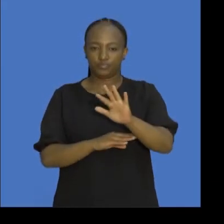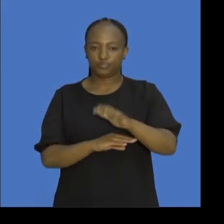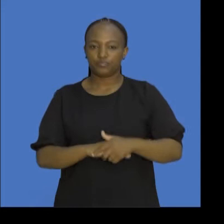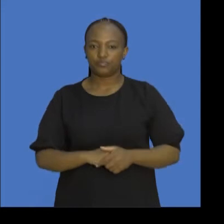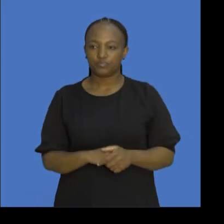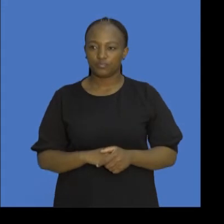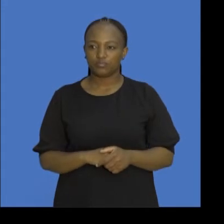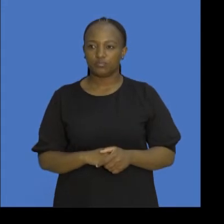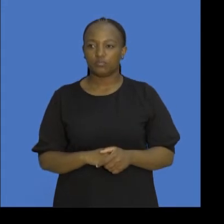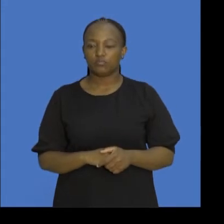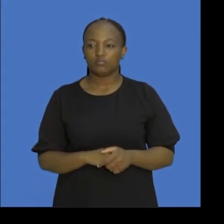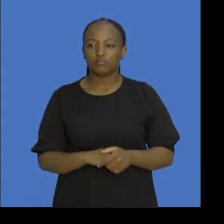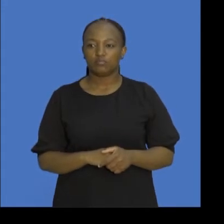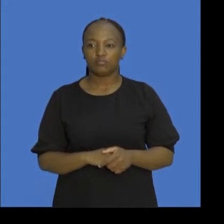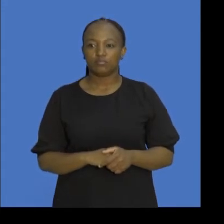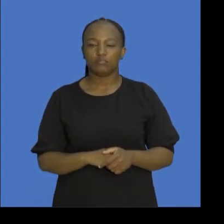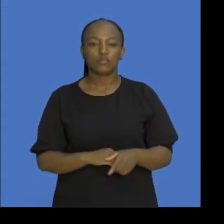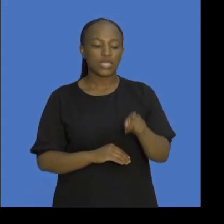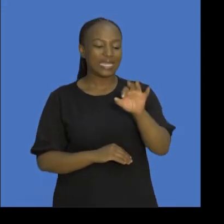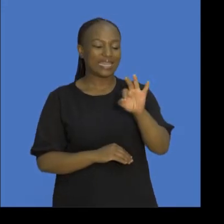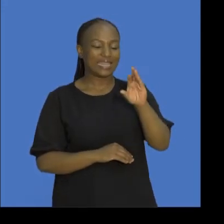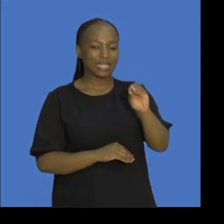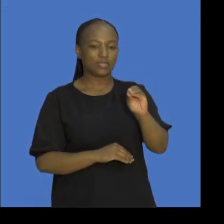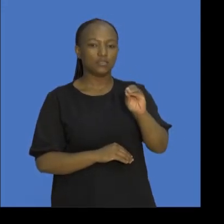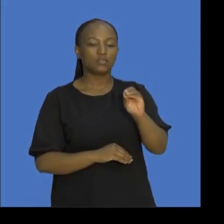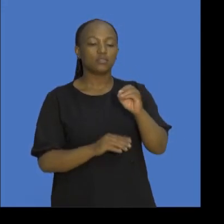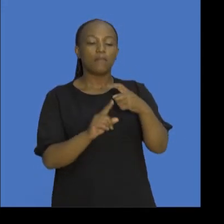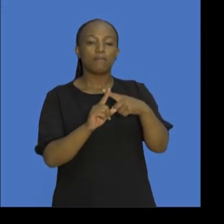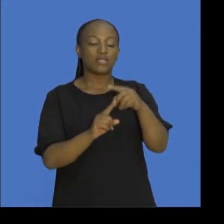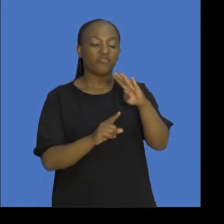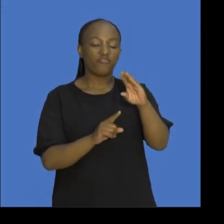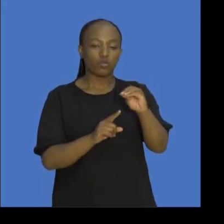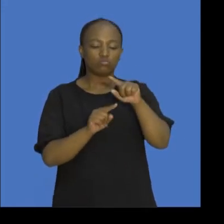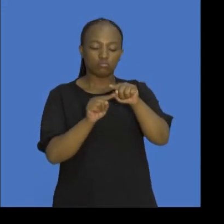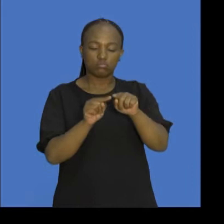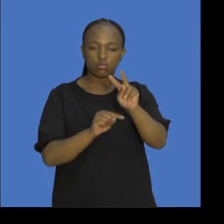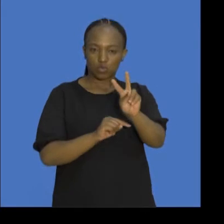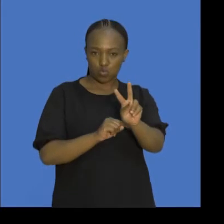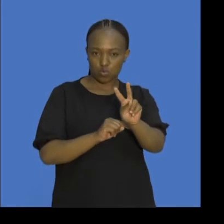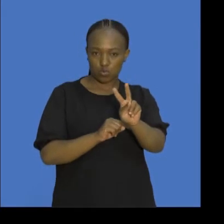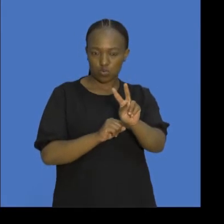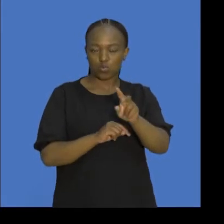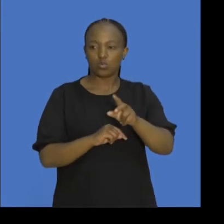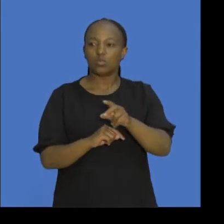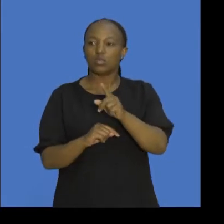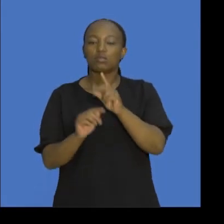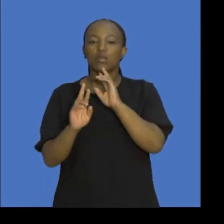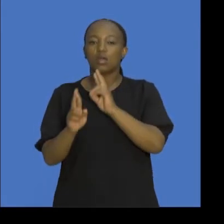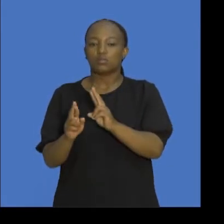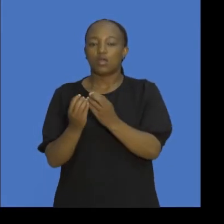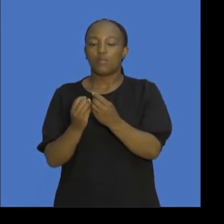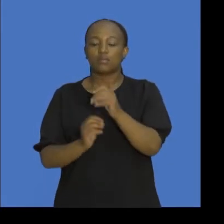25. And what about 30 plus 40 divided by 2? We